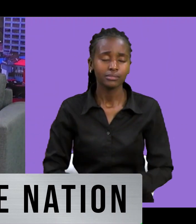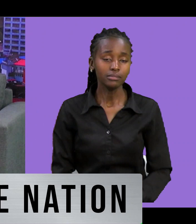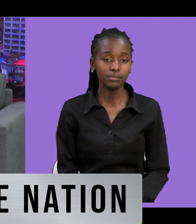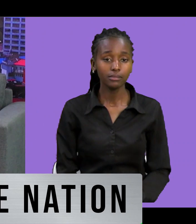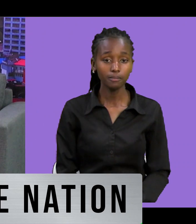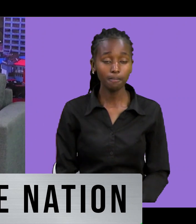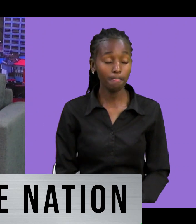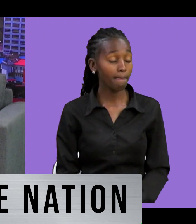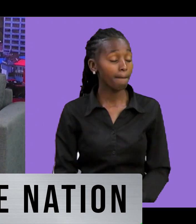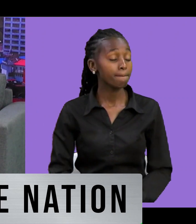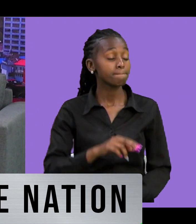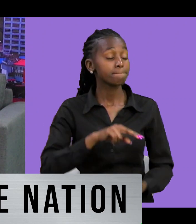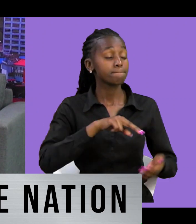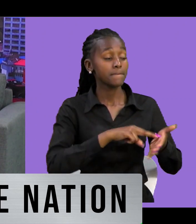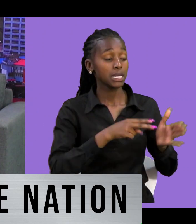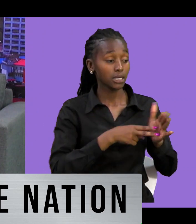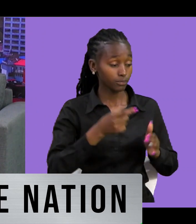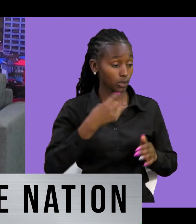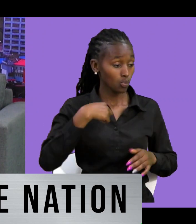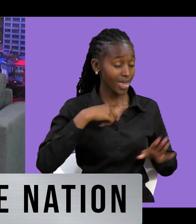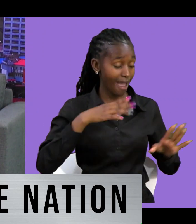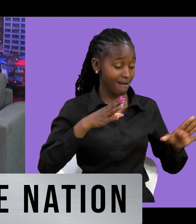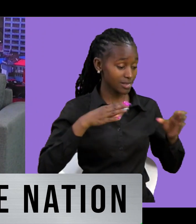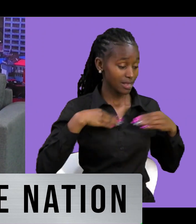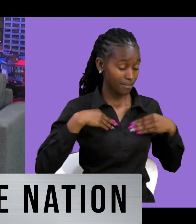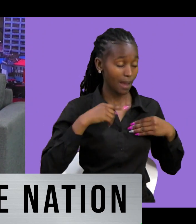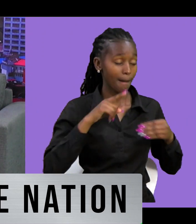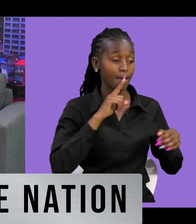you bought the manifesto when